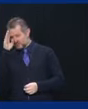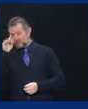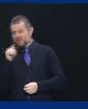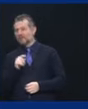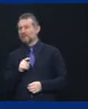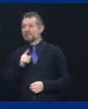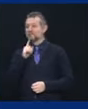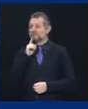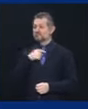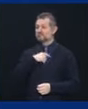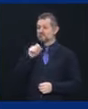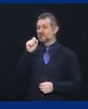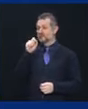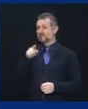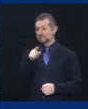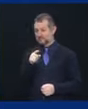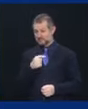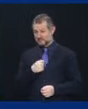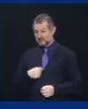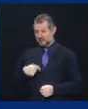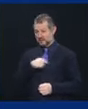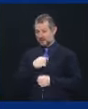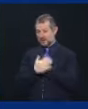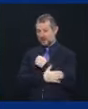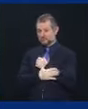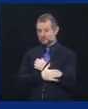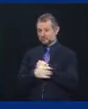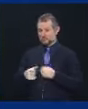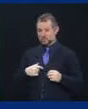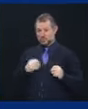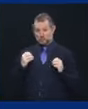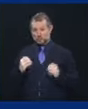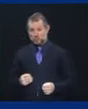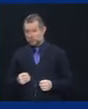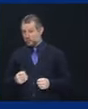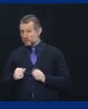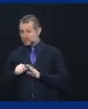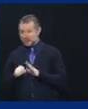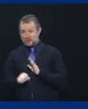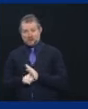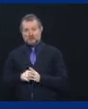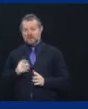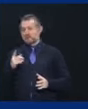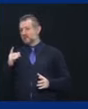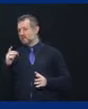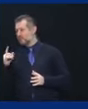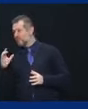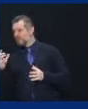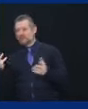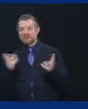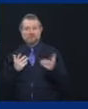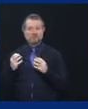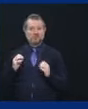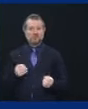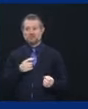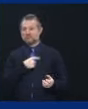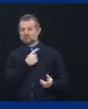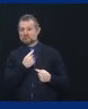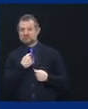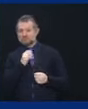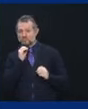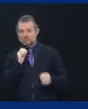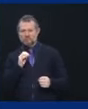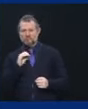clinic inadvertently getting shortchanged? Are they not getting their fair share? Could something change, or are residents here expected to